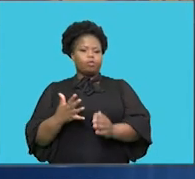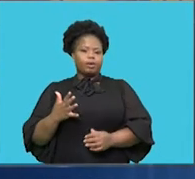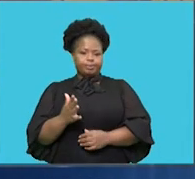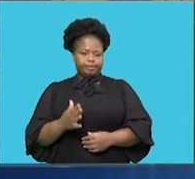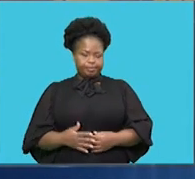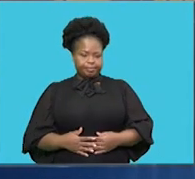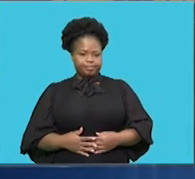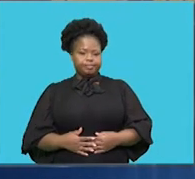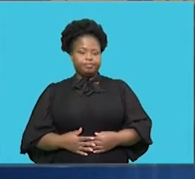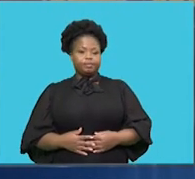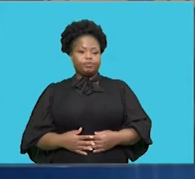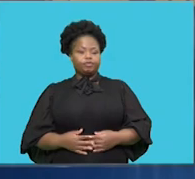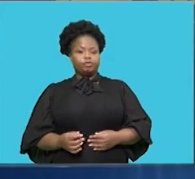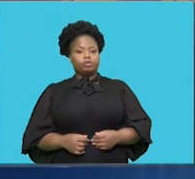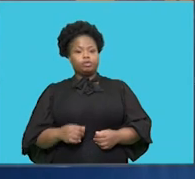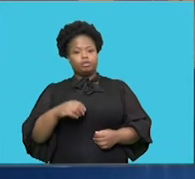tsa selemo sa